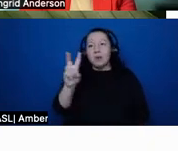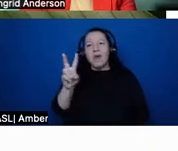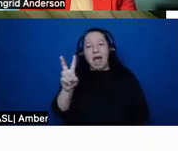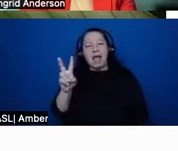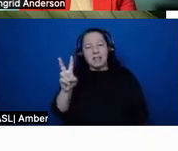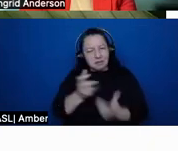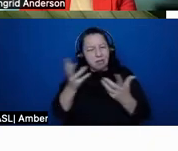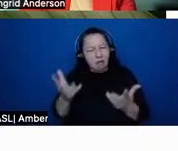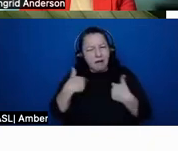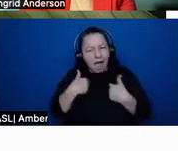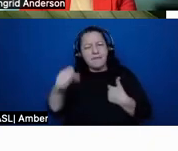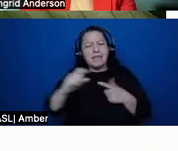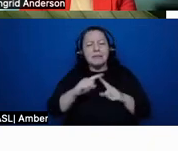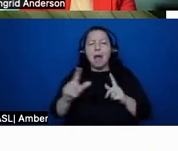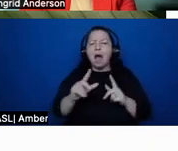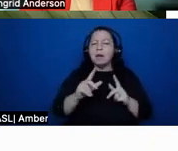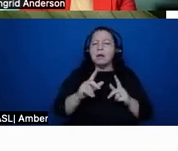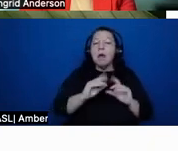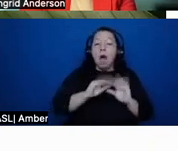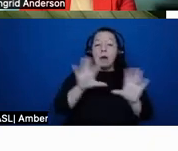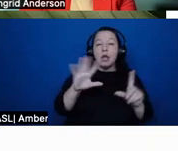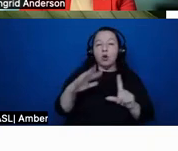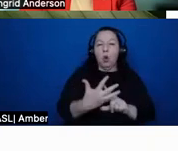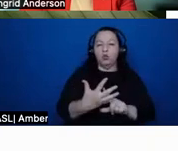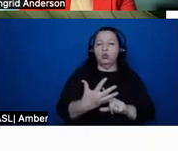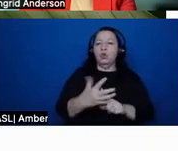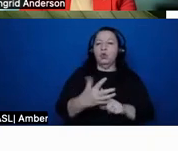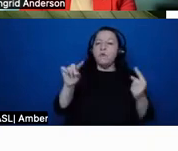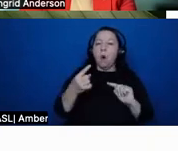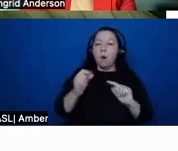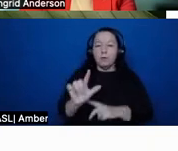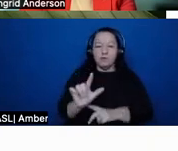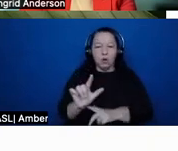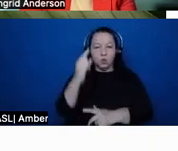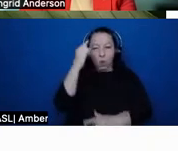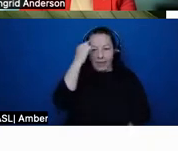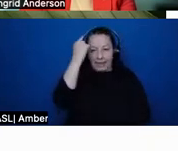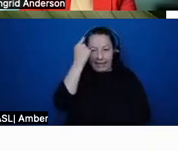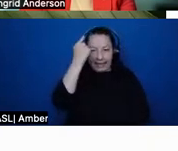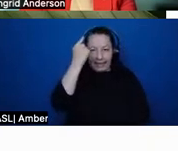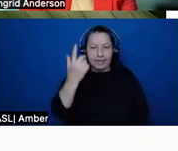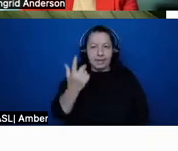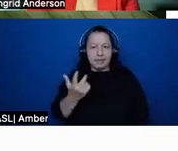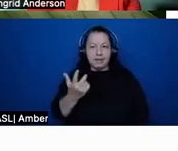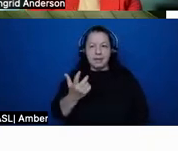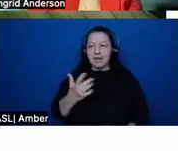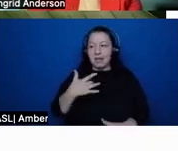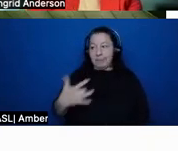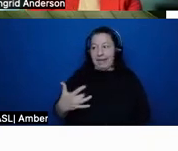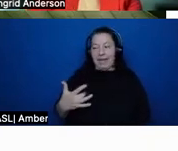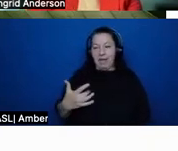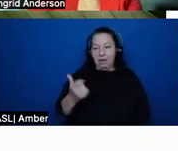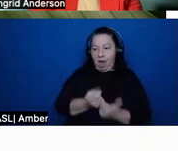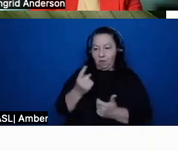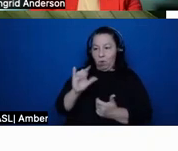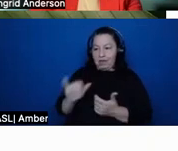a culture of harmful sexual thoughts, I guess, where it's the norm for everyone in that community to, you know, post